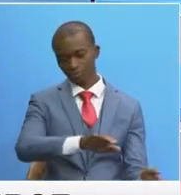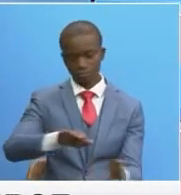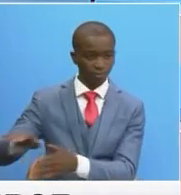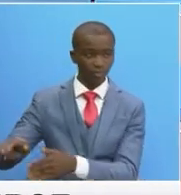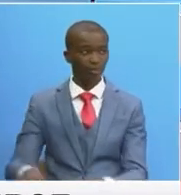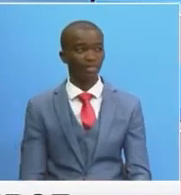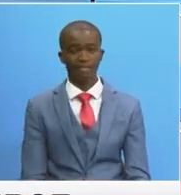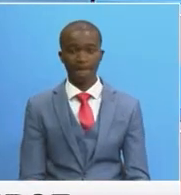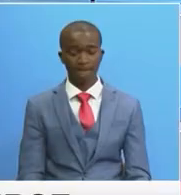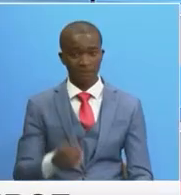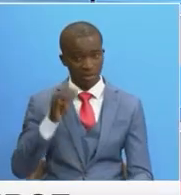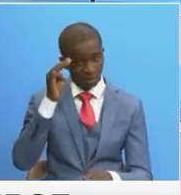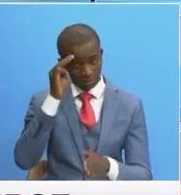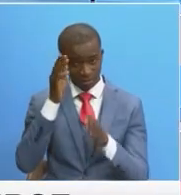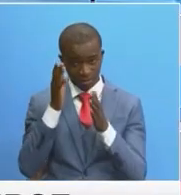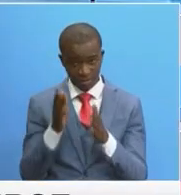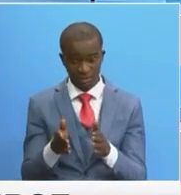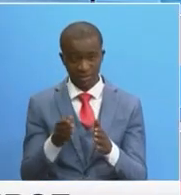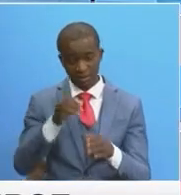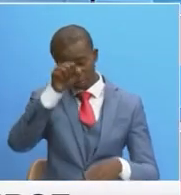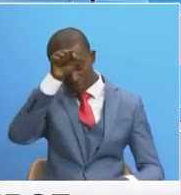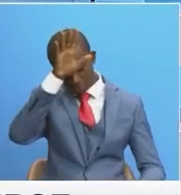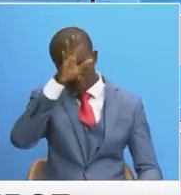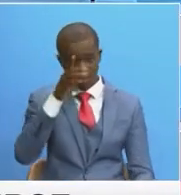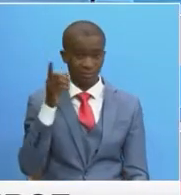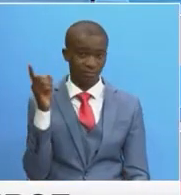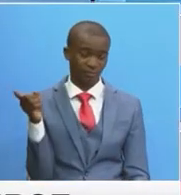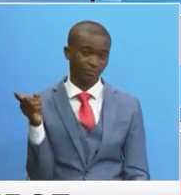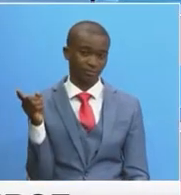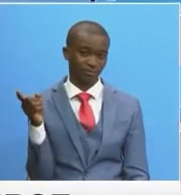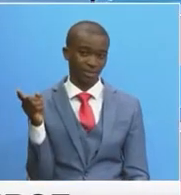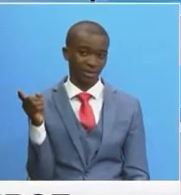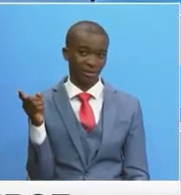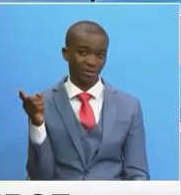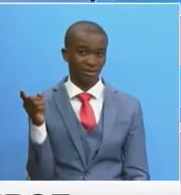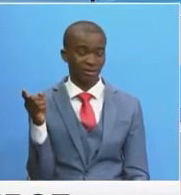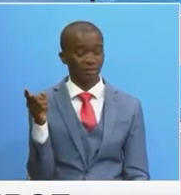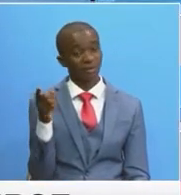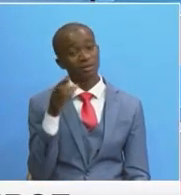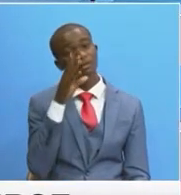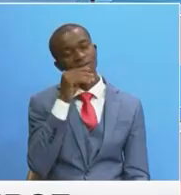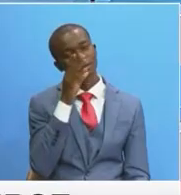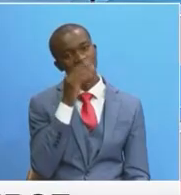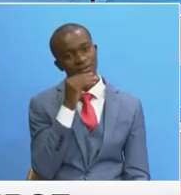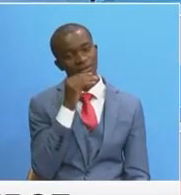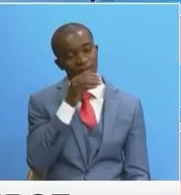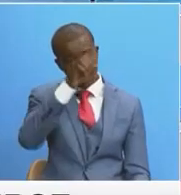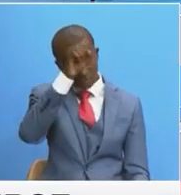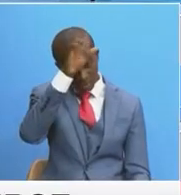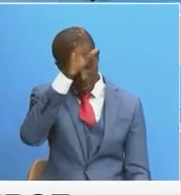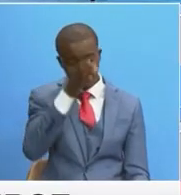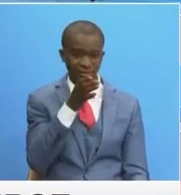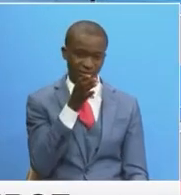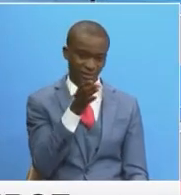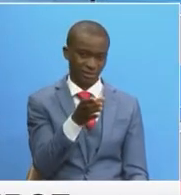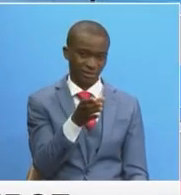related development, Minister of Mines and Minerals Development, Paul Kabuswe, has disclosed that the mining sector has